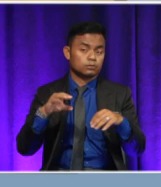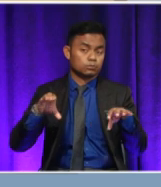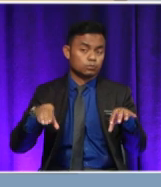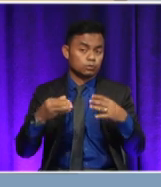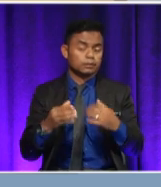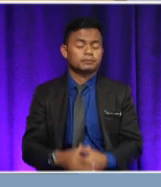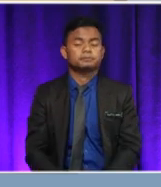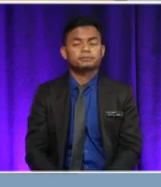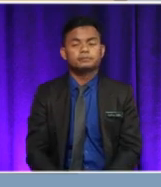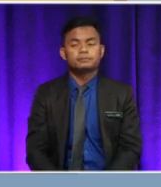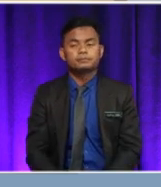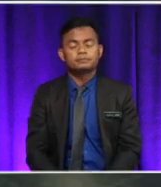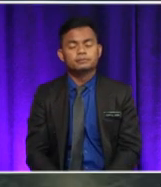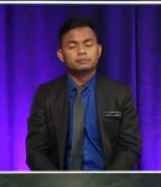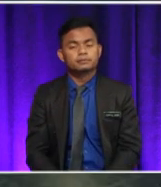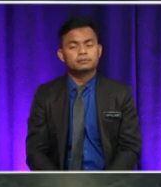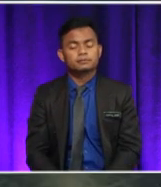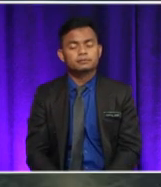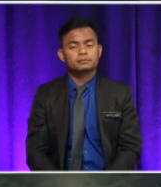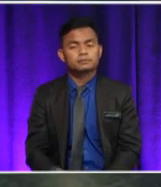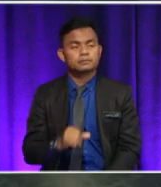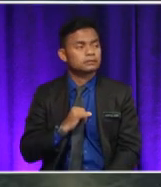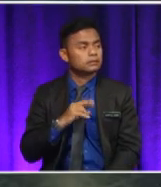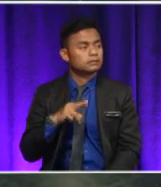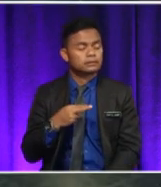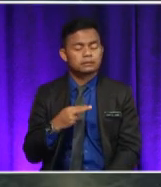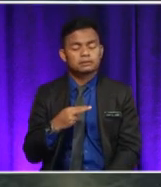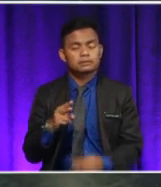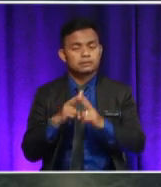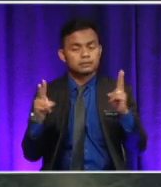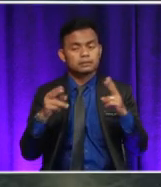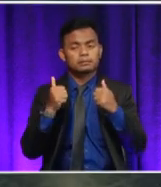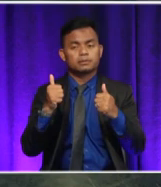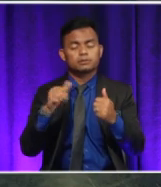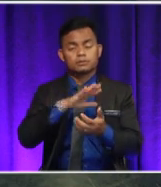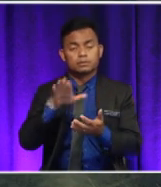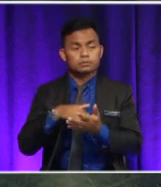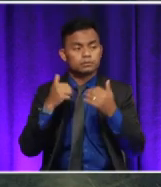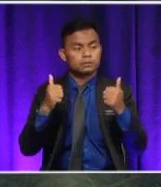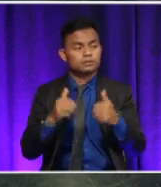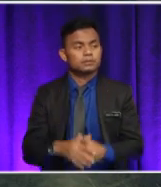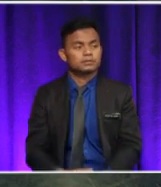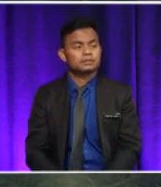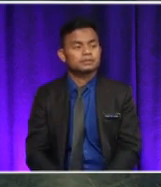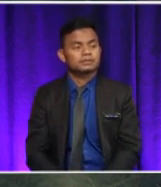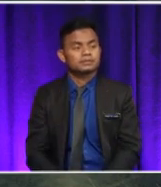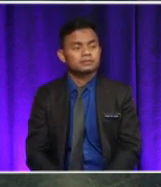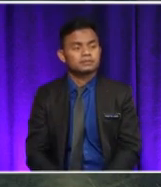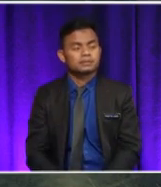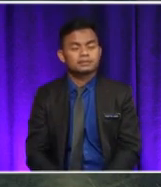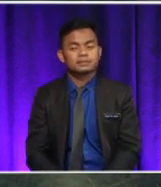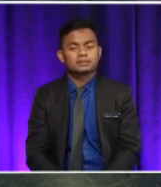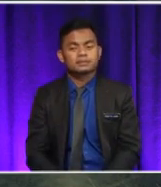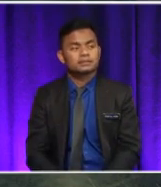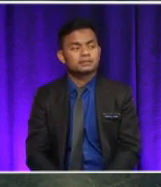arguments. That is great. And I think it was Aisha who did this, right, Aisha? Good job. I think I'm going to do this for the both of you, Aisha